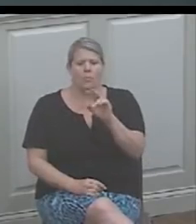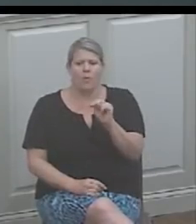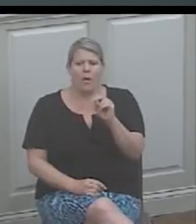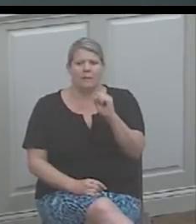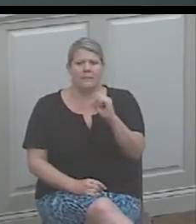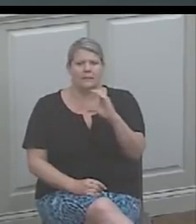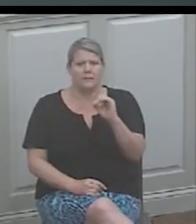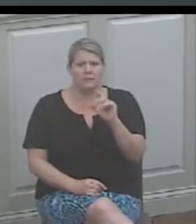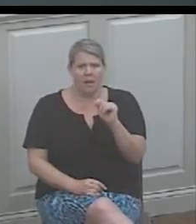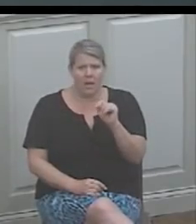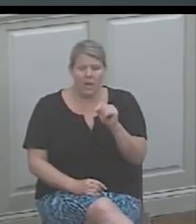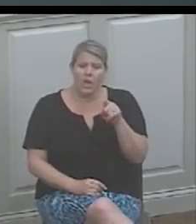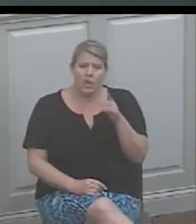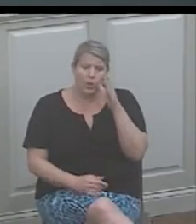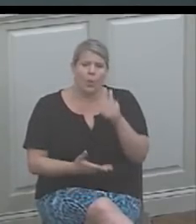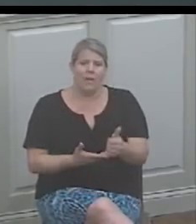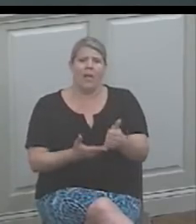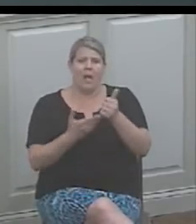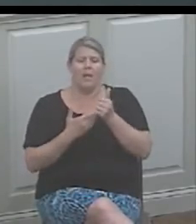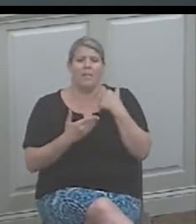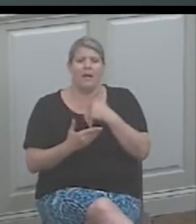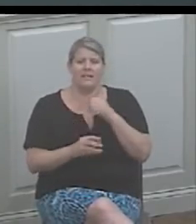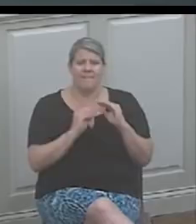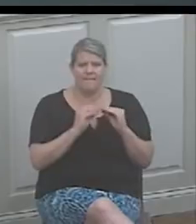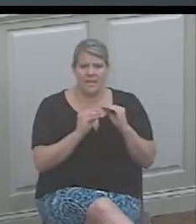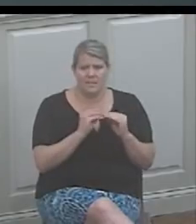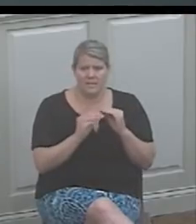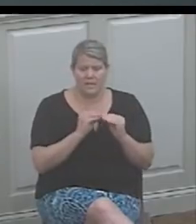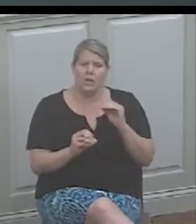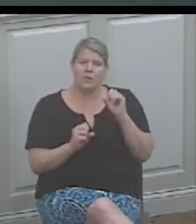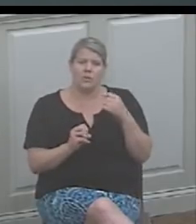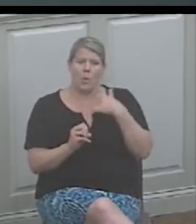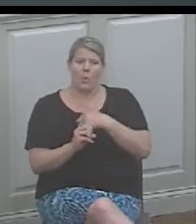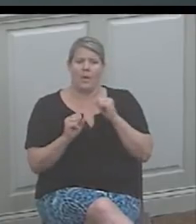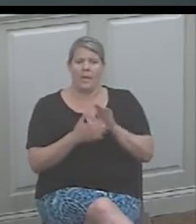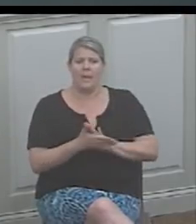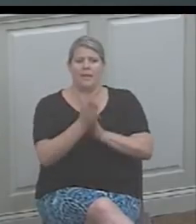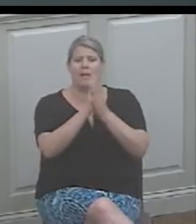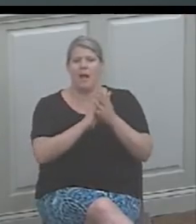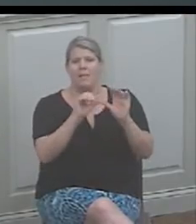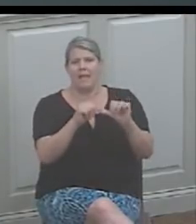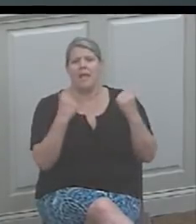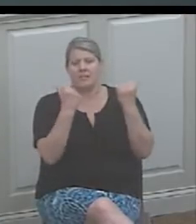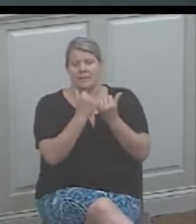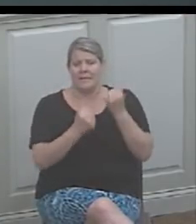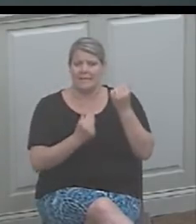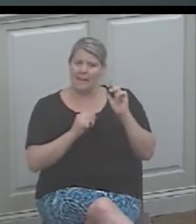us rectify this so that we once again are the agency that everyone wants to come and work